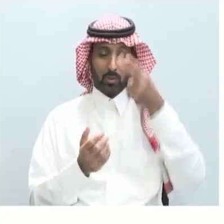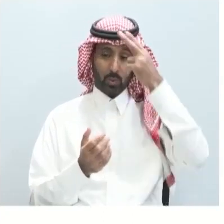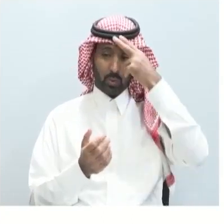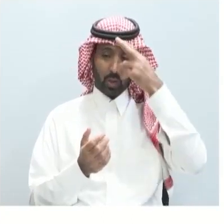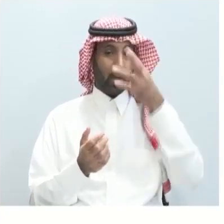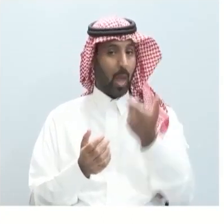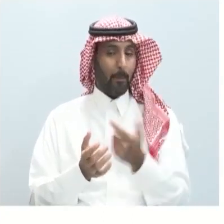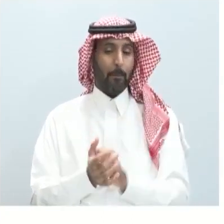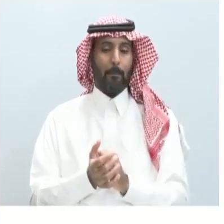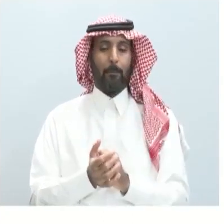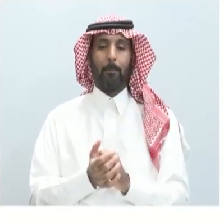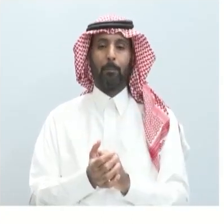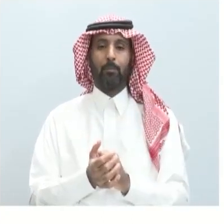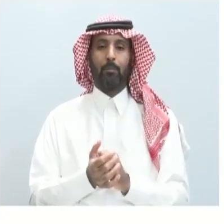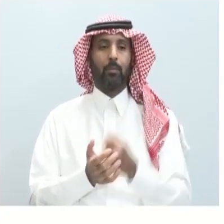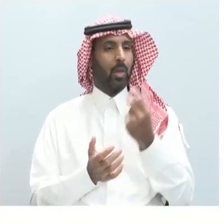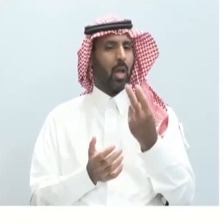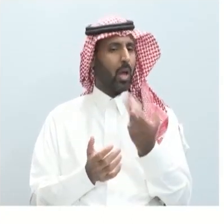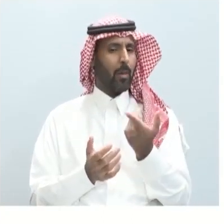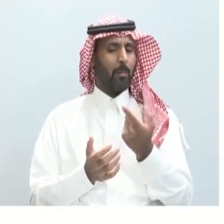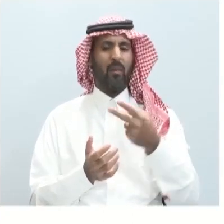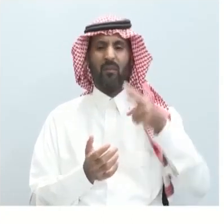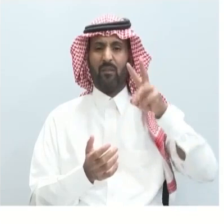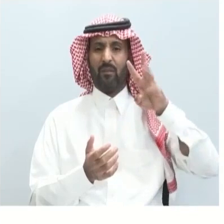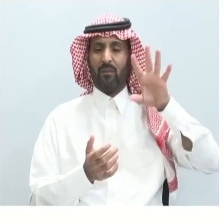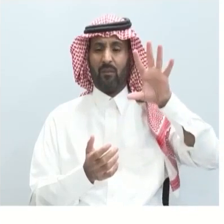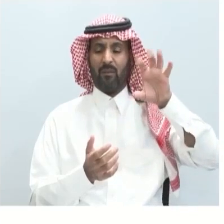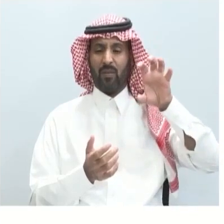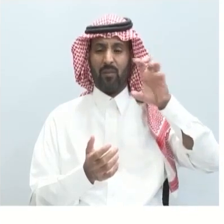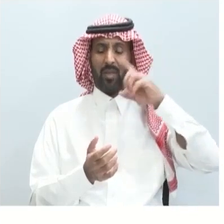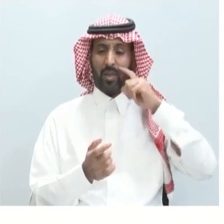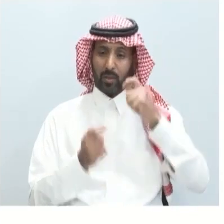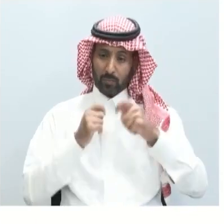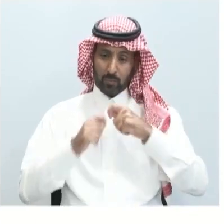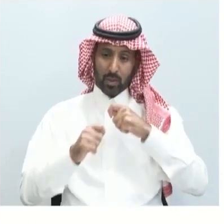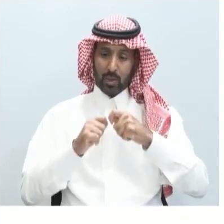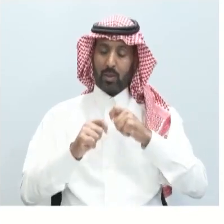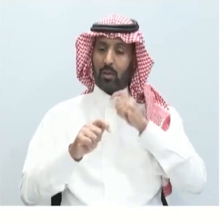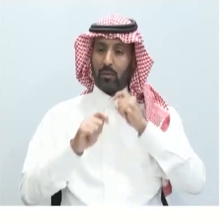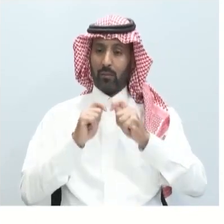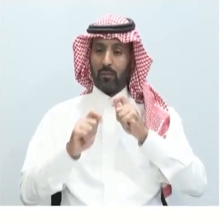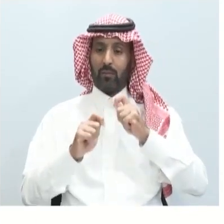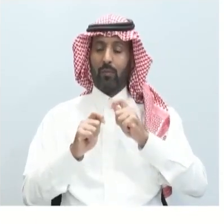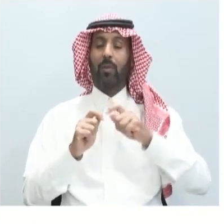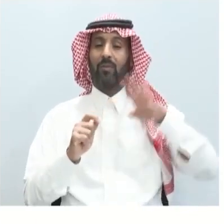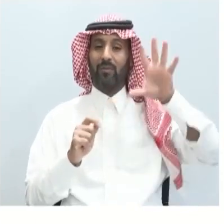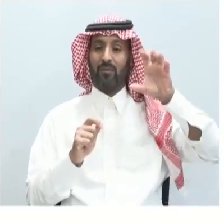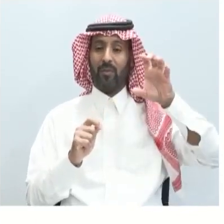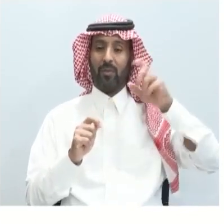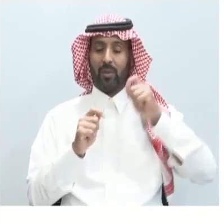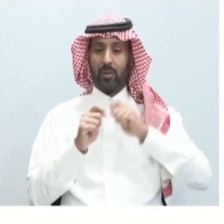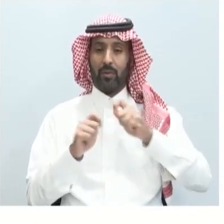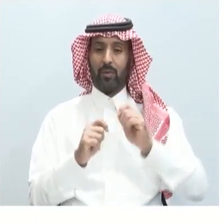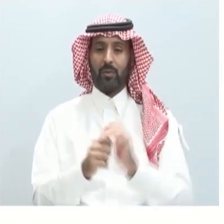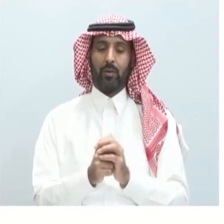So let's see the answer here, 15 million. If you scan the text for the word visitors, you can